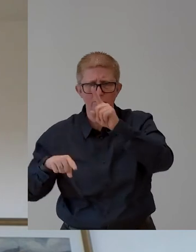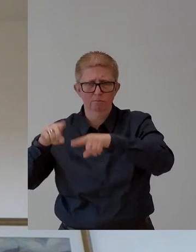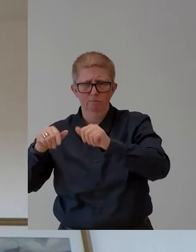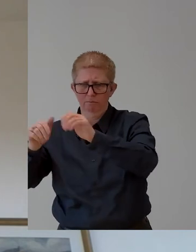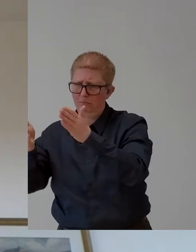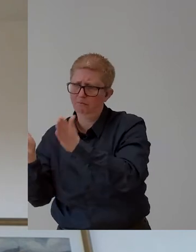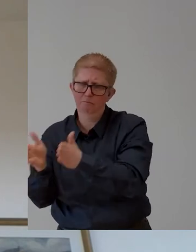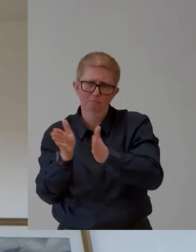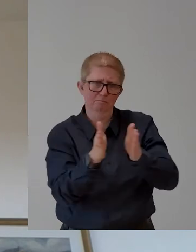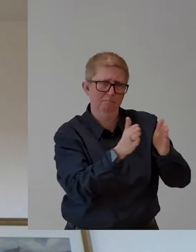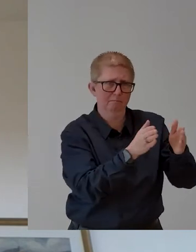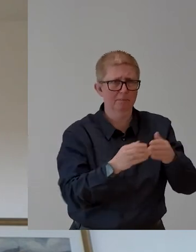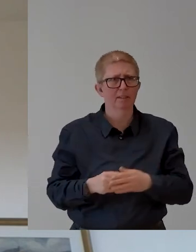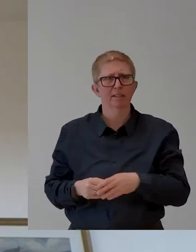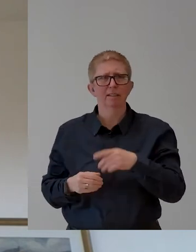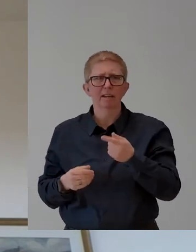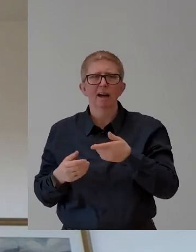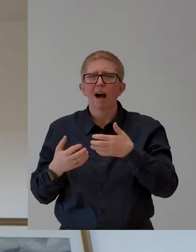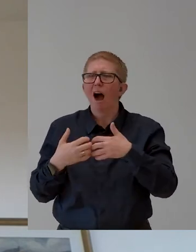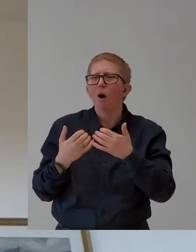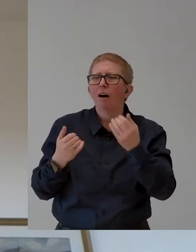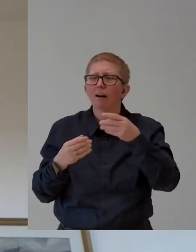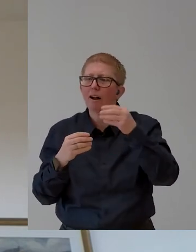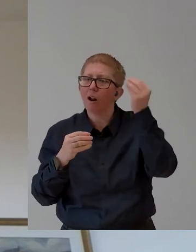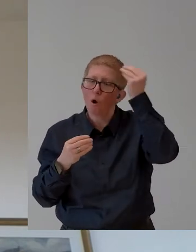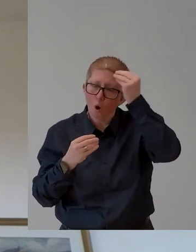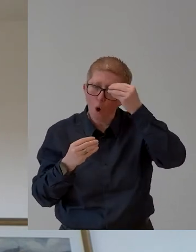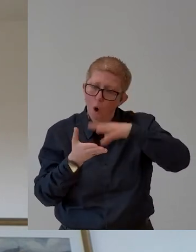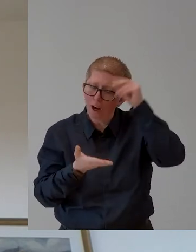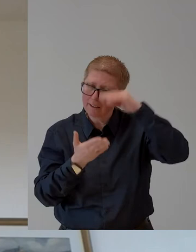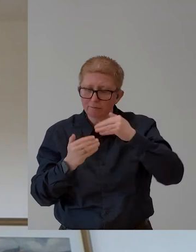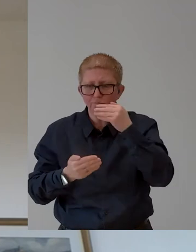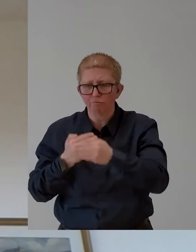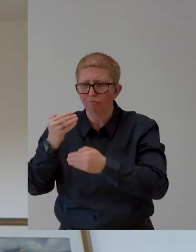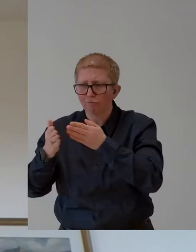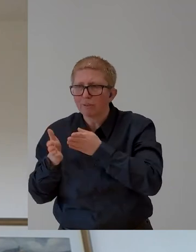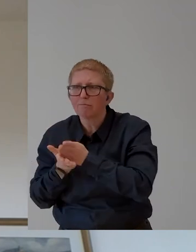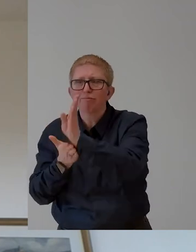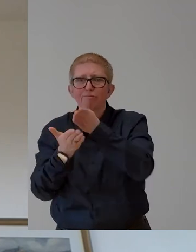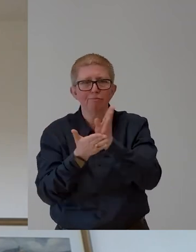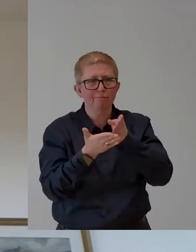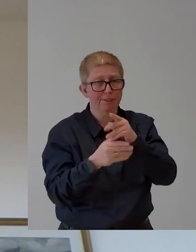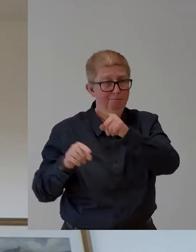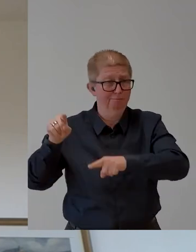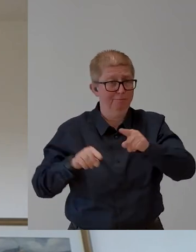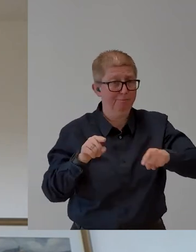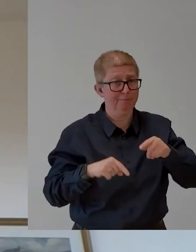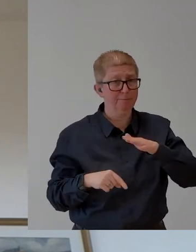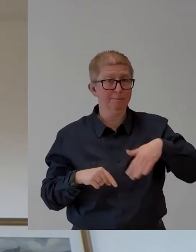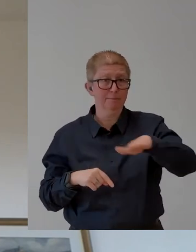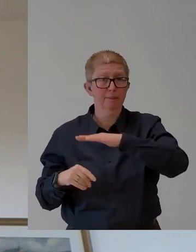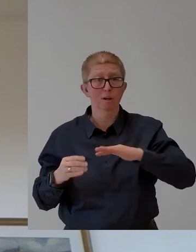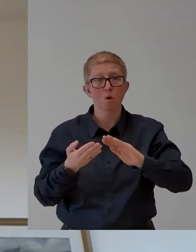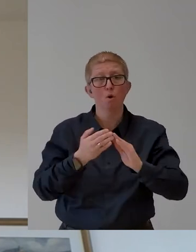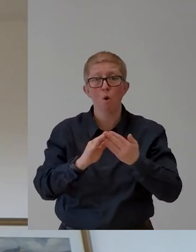journey. For Kursi wa Kitab, Kursi wa Kitab is a community service project, and Kursi wa Kitab are two Arabic words